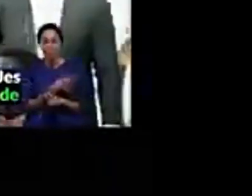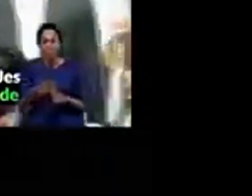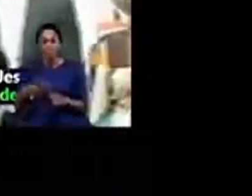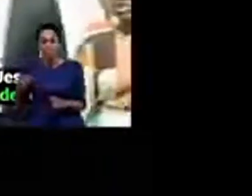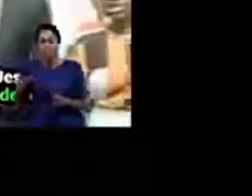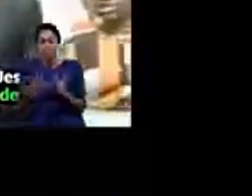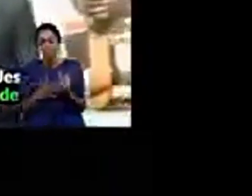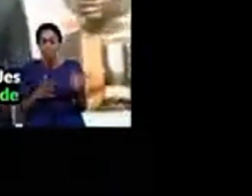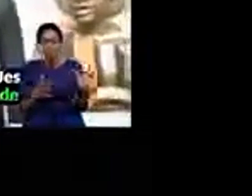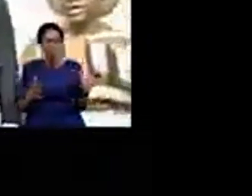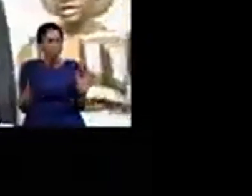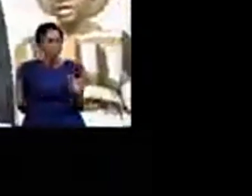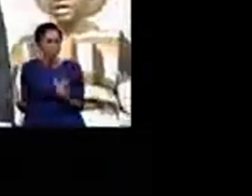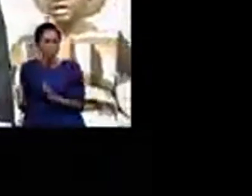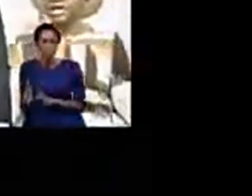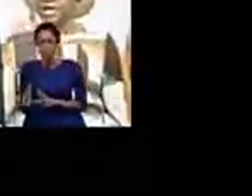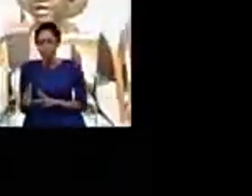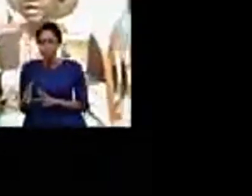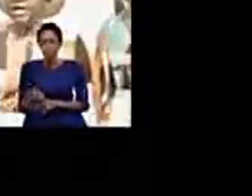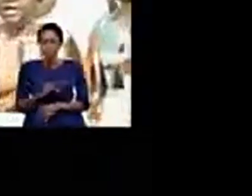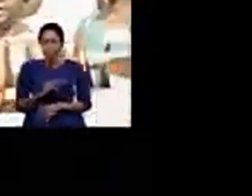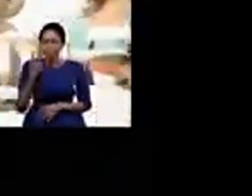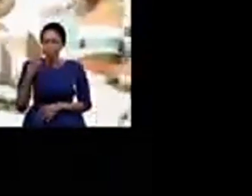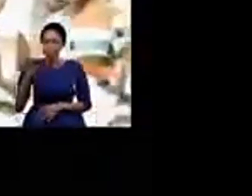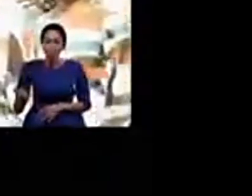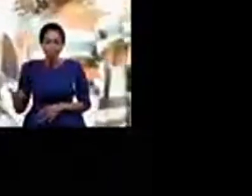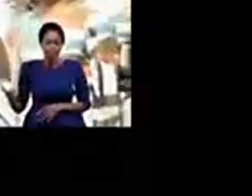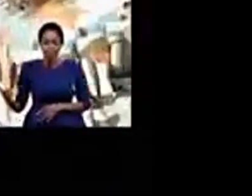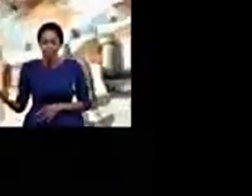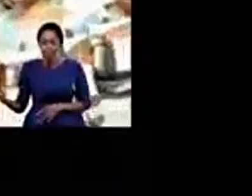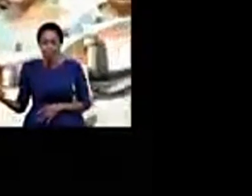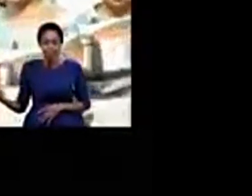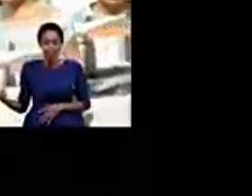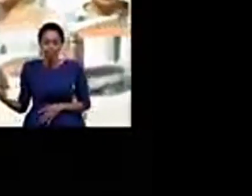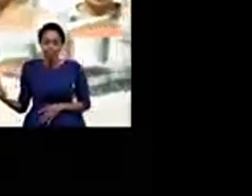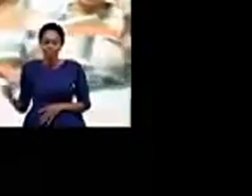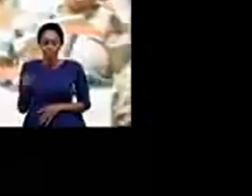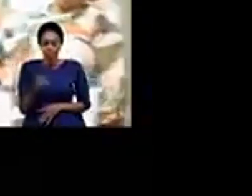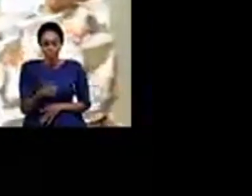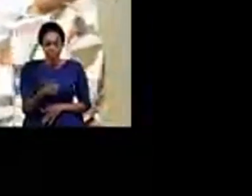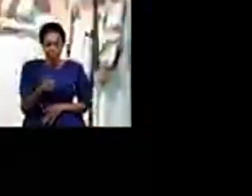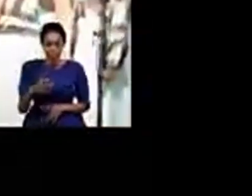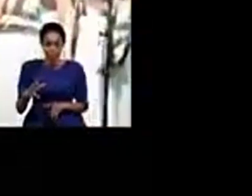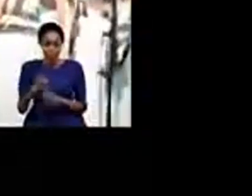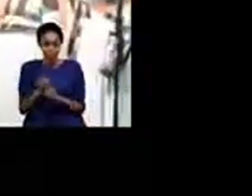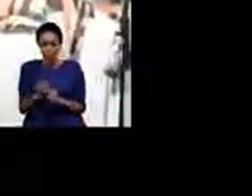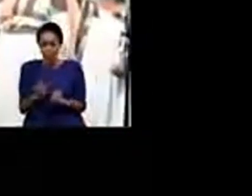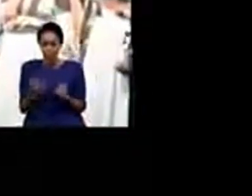Jesus, I see you taking ground. I see you taking ground.